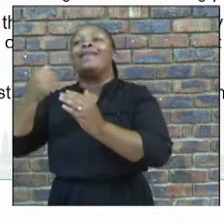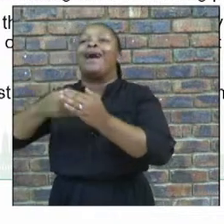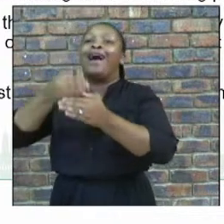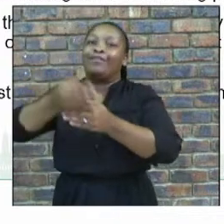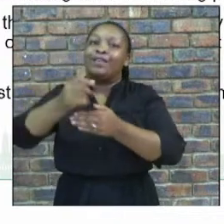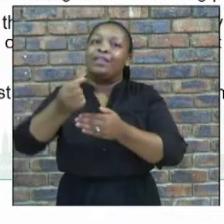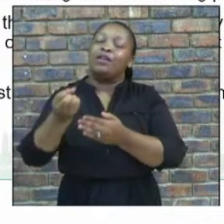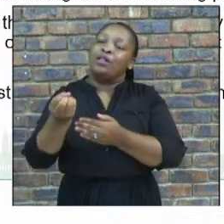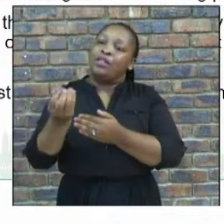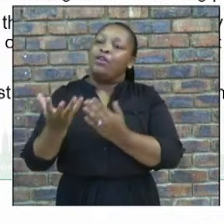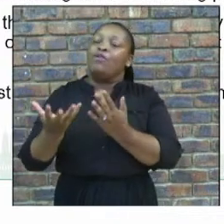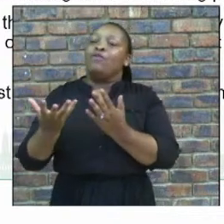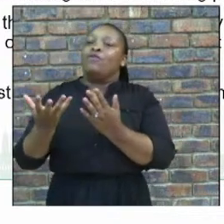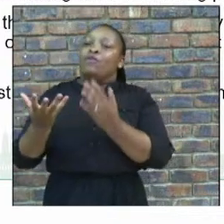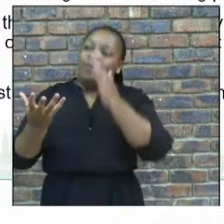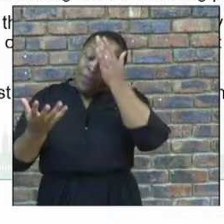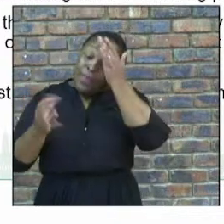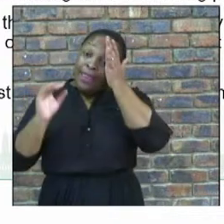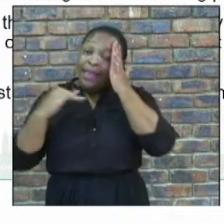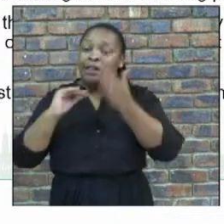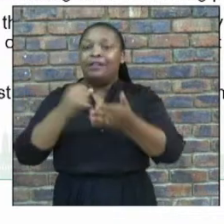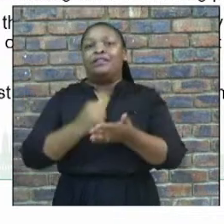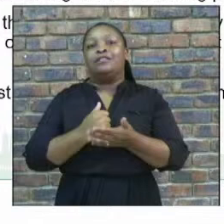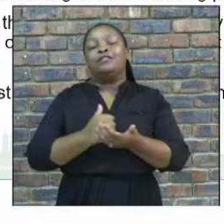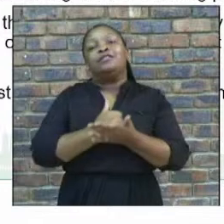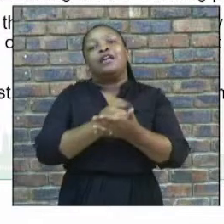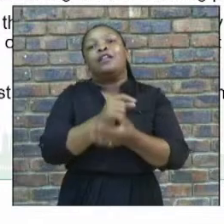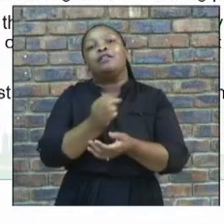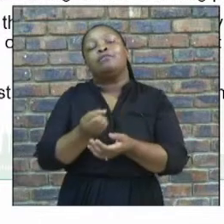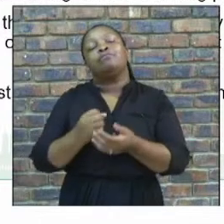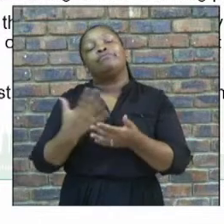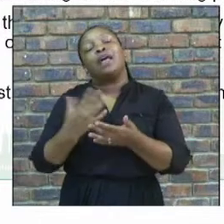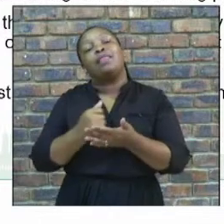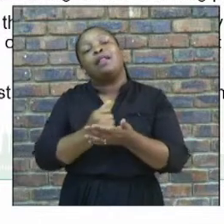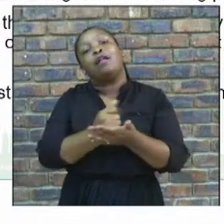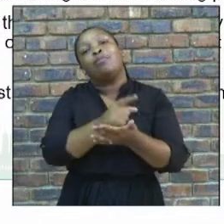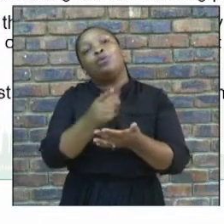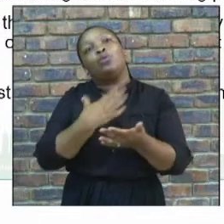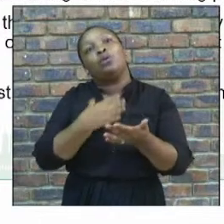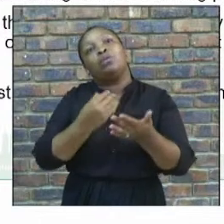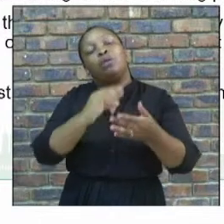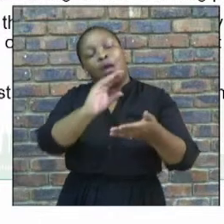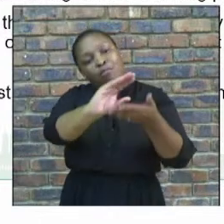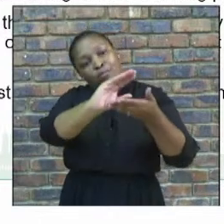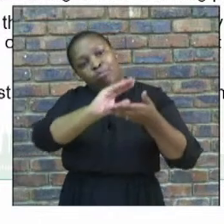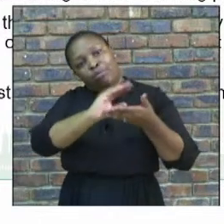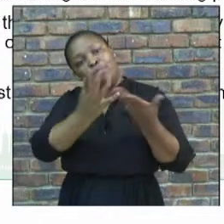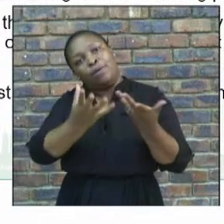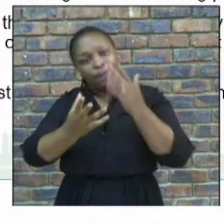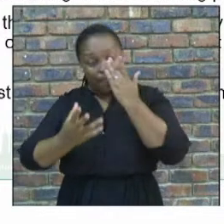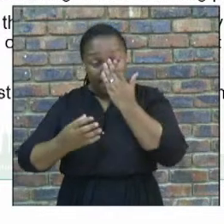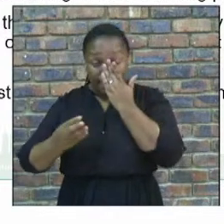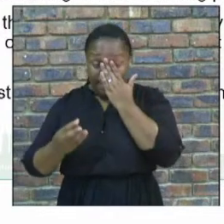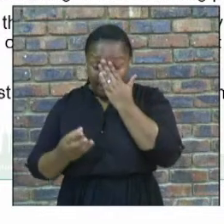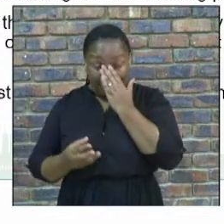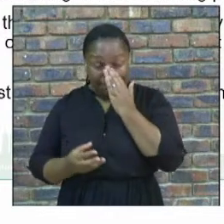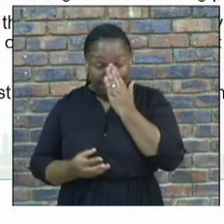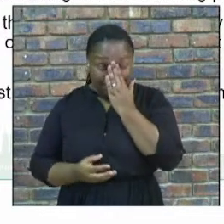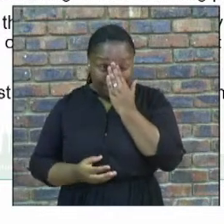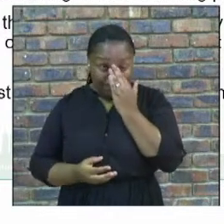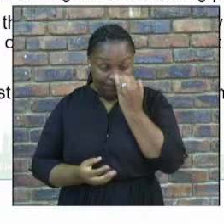clause 47, which provide for exception under which approval may be granted